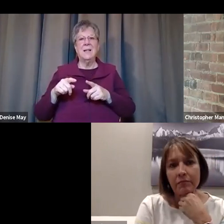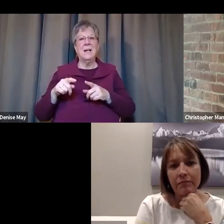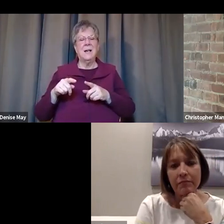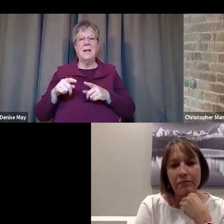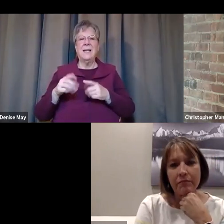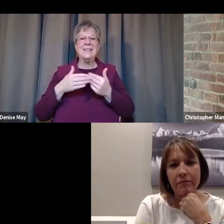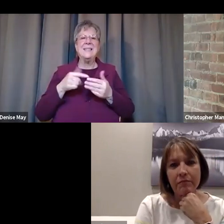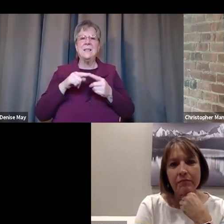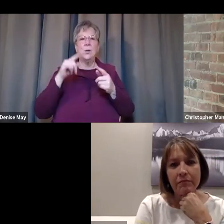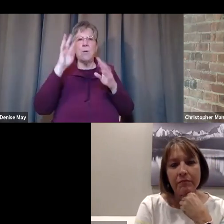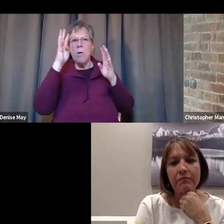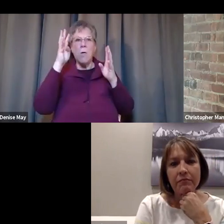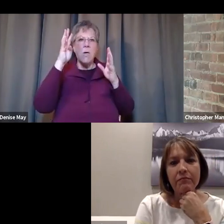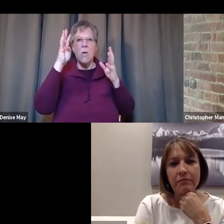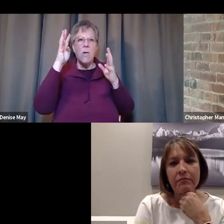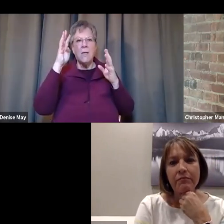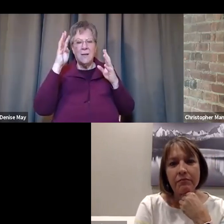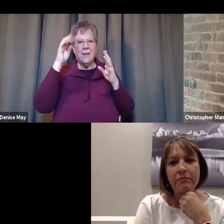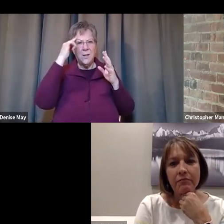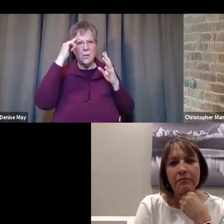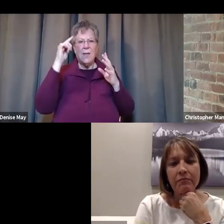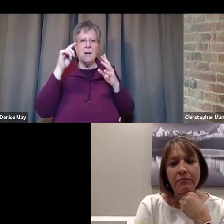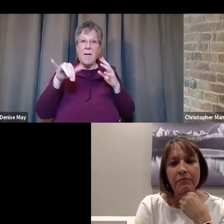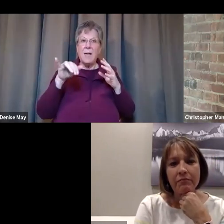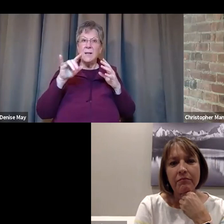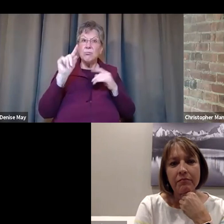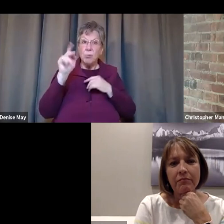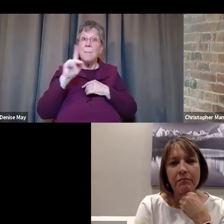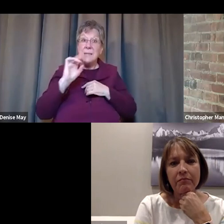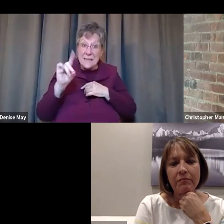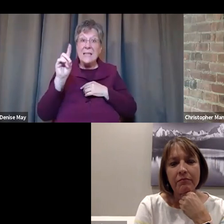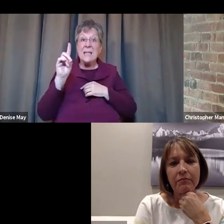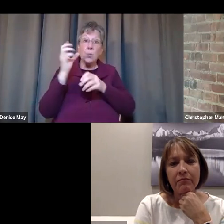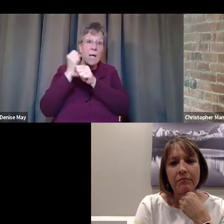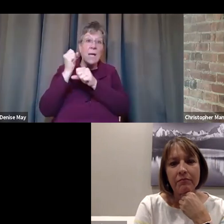had Donald Trump won re-election by some small amount, the